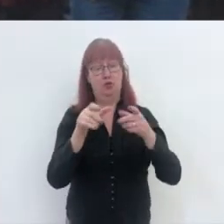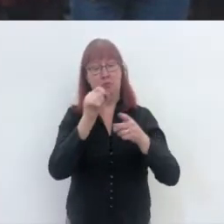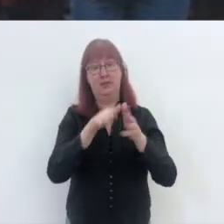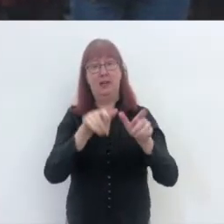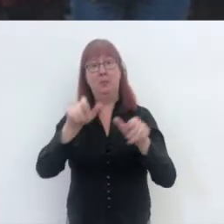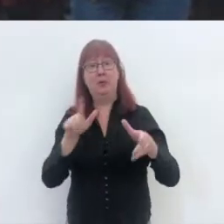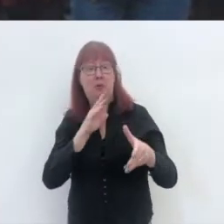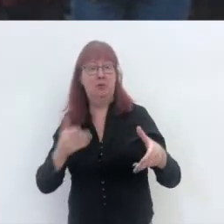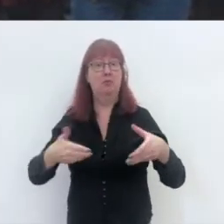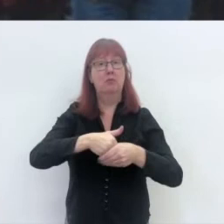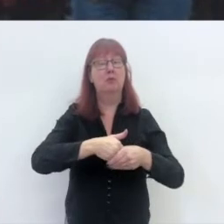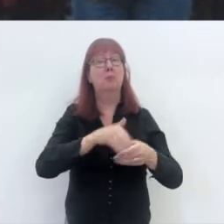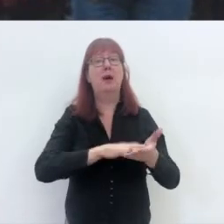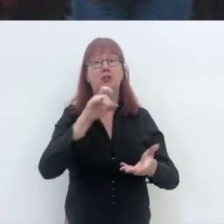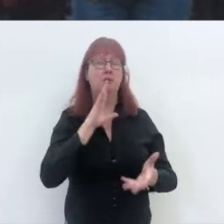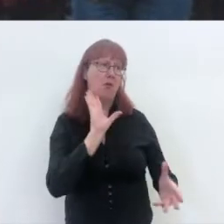those protests